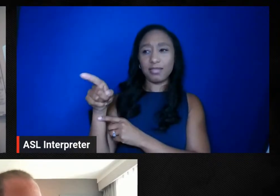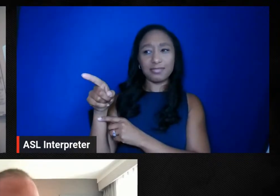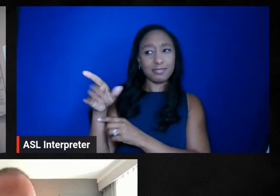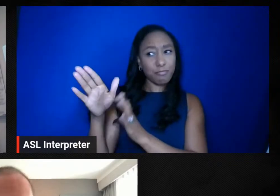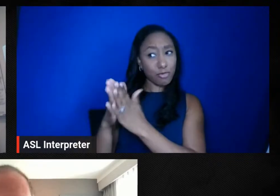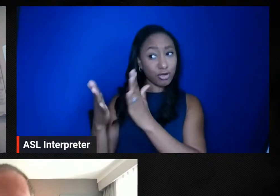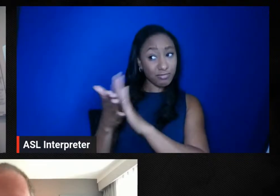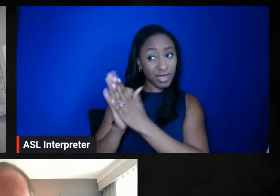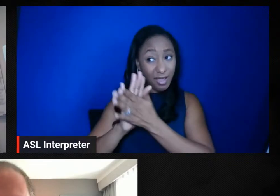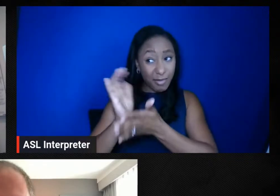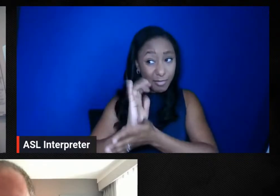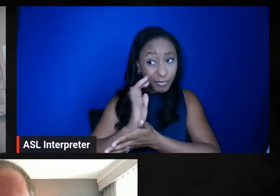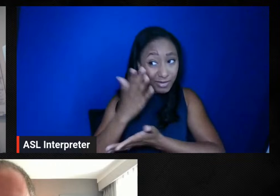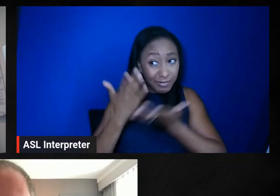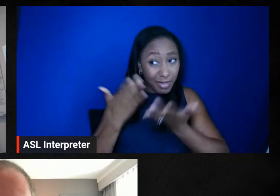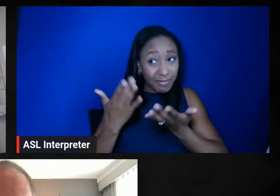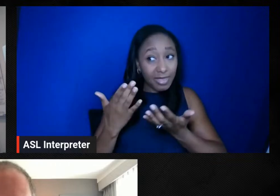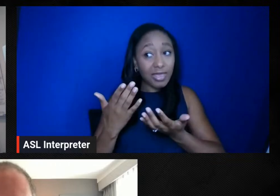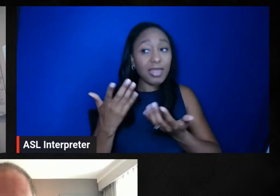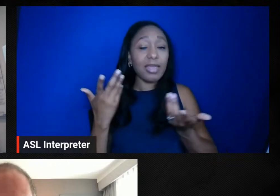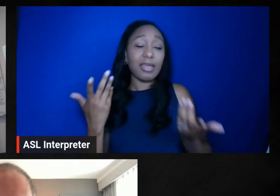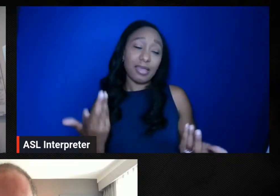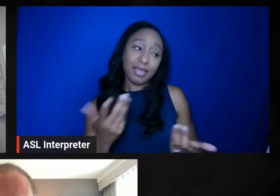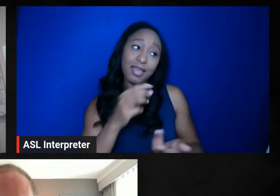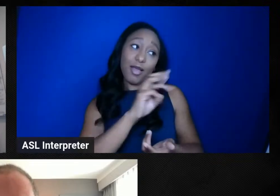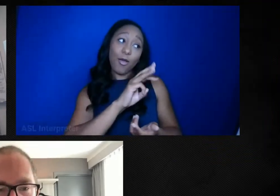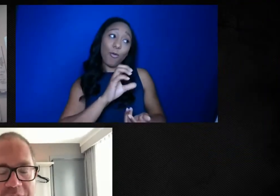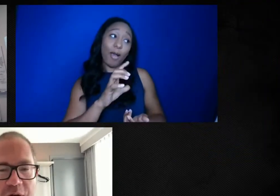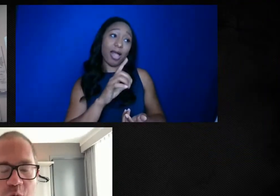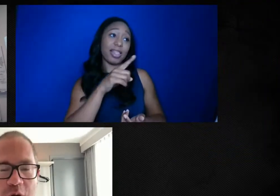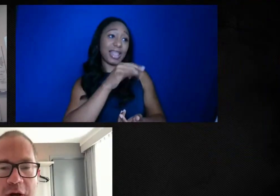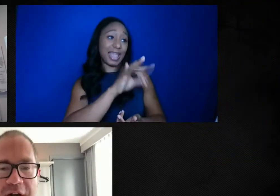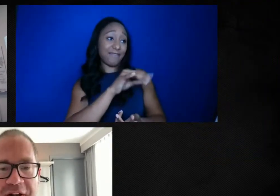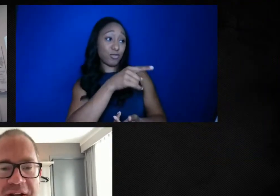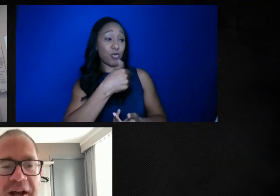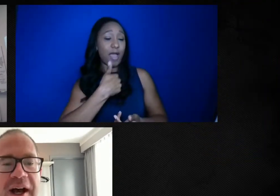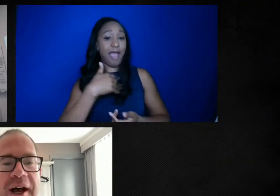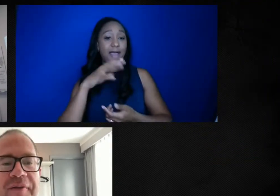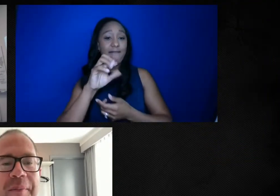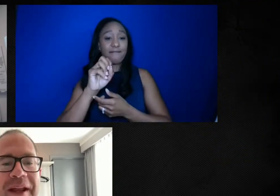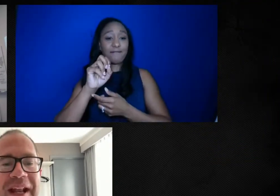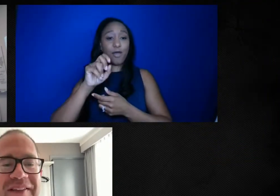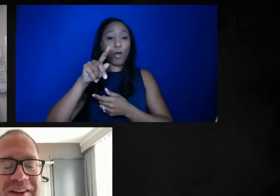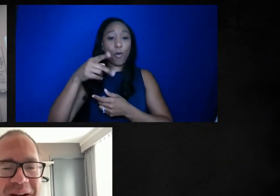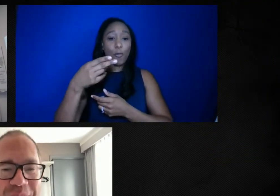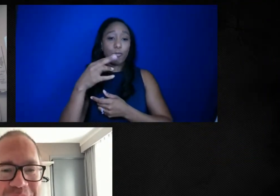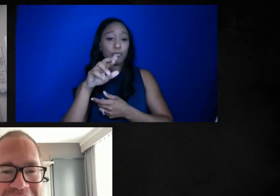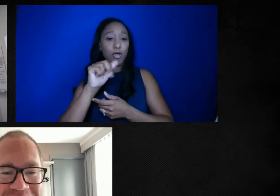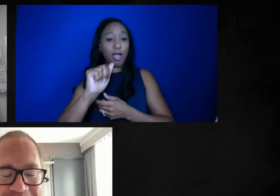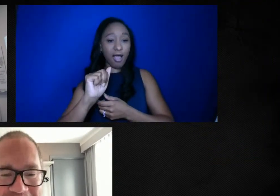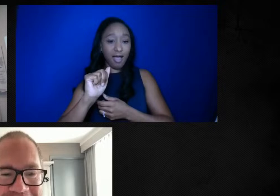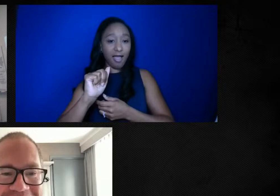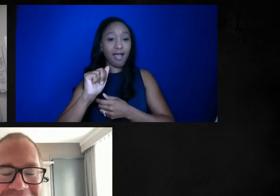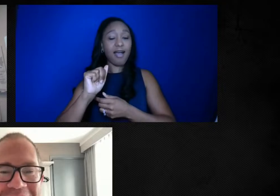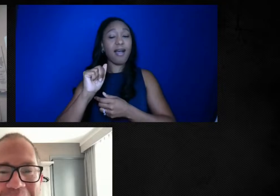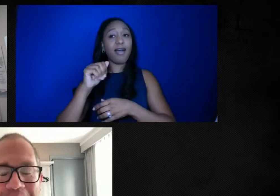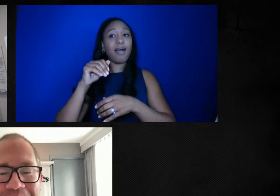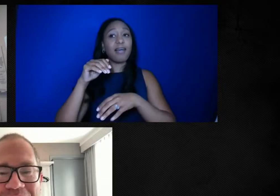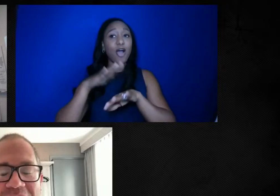Well, Jim, if you have Oprah Winfrey on speed dial, then please put in a good word for me next time you're there,